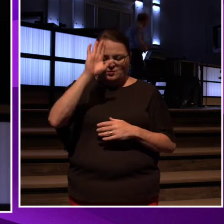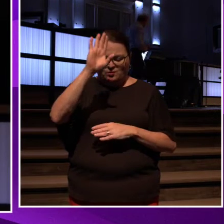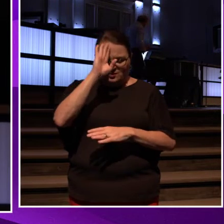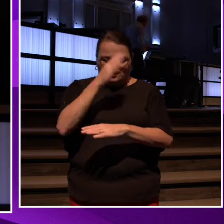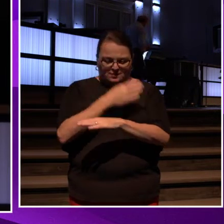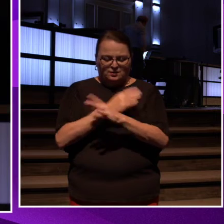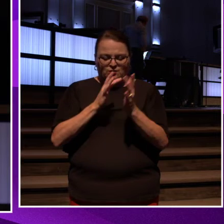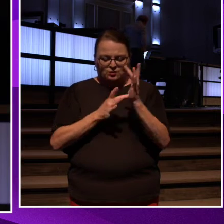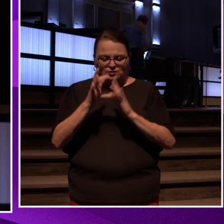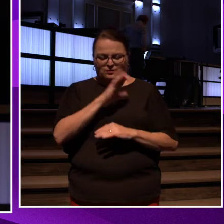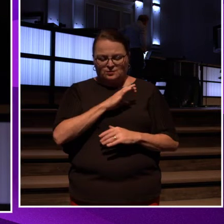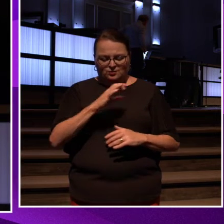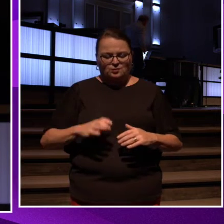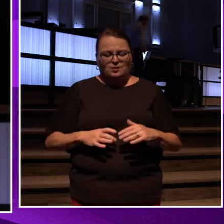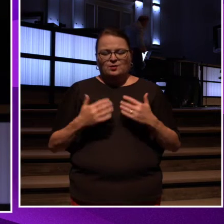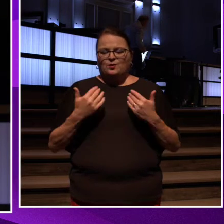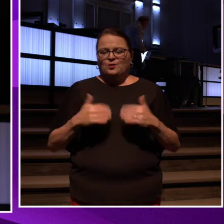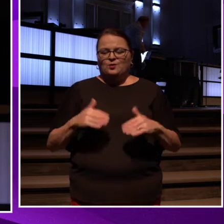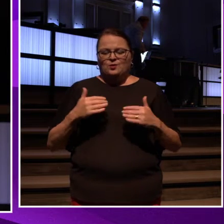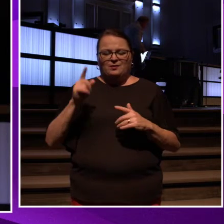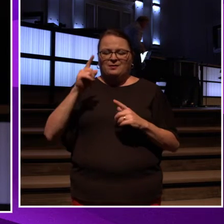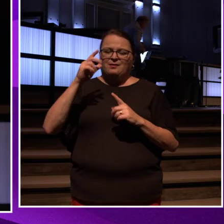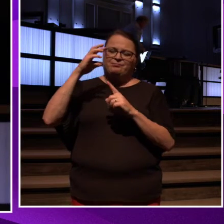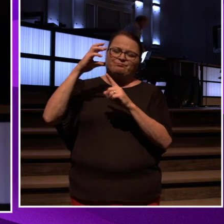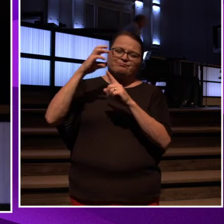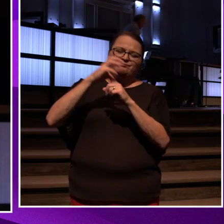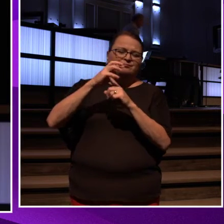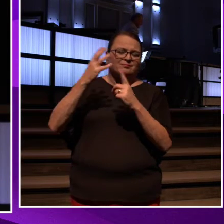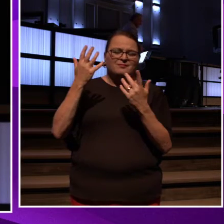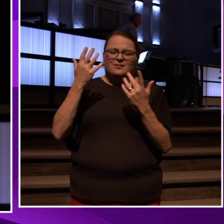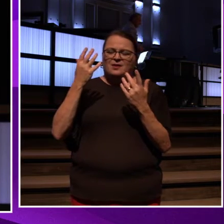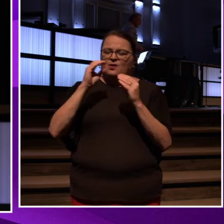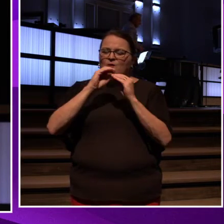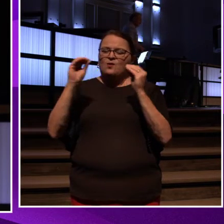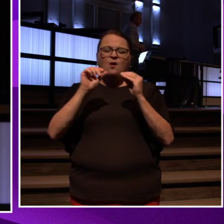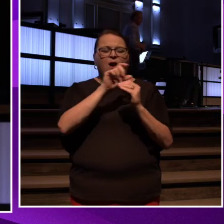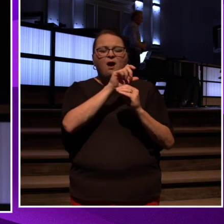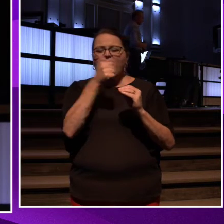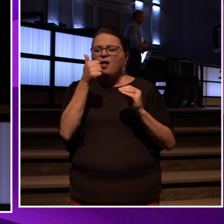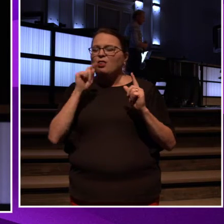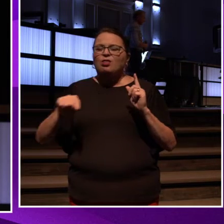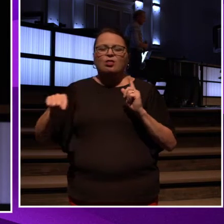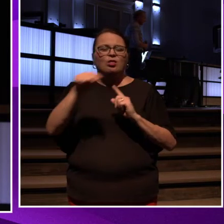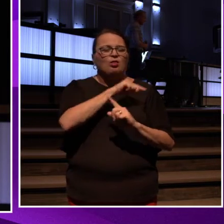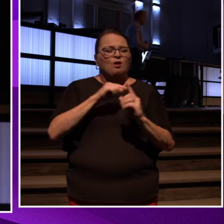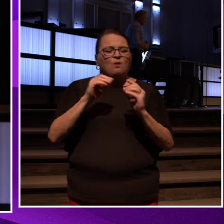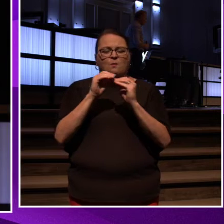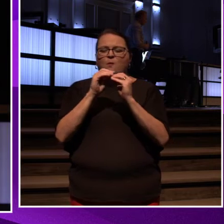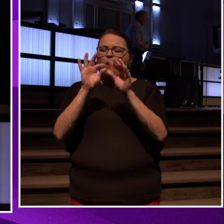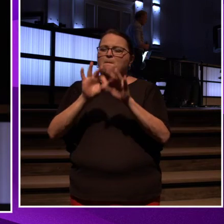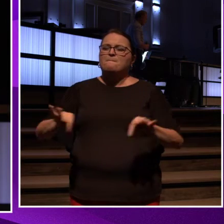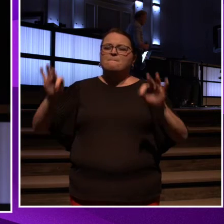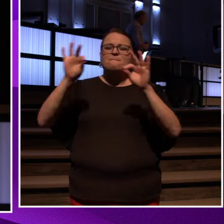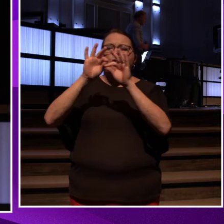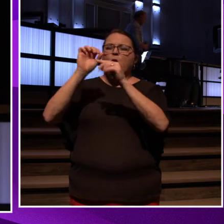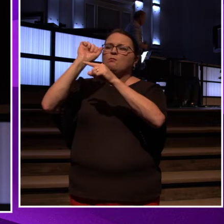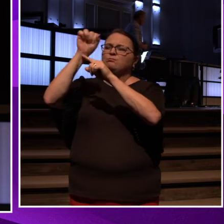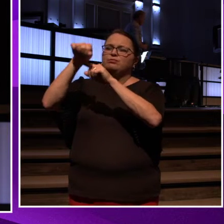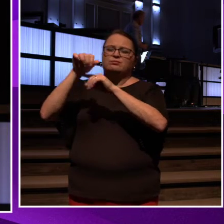There's nothing, Lord, in our life that's more significant than the gospel and how you've saved